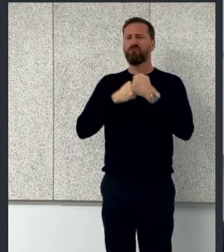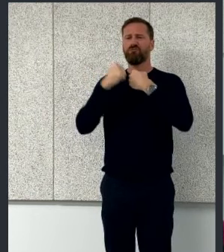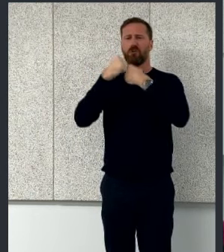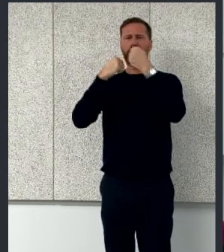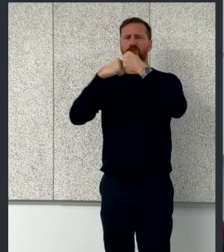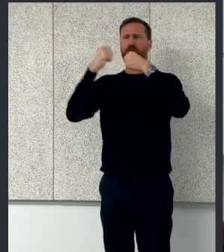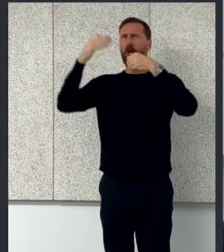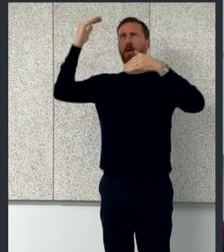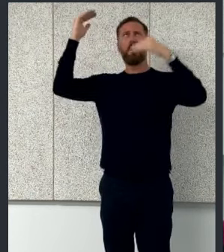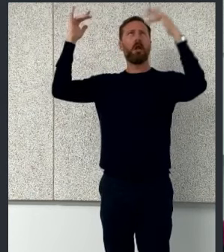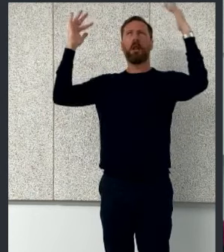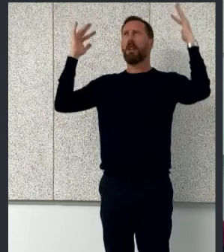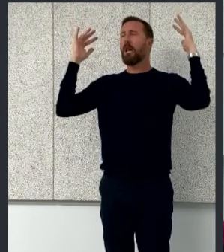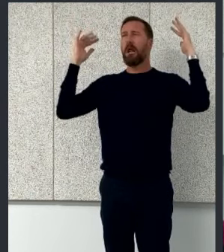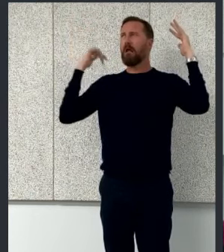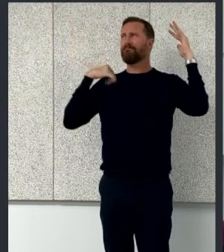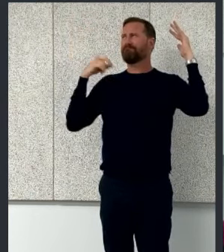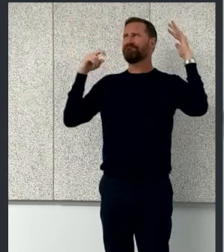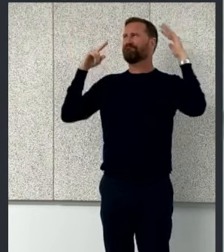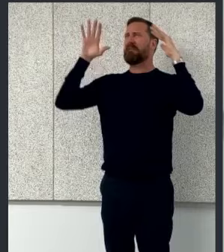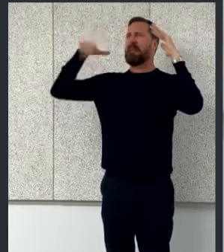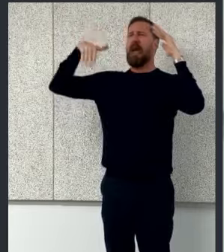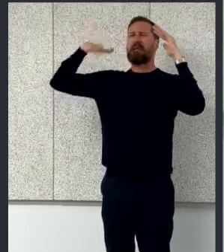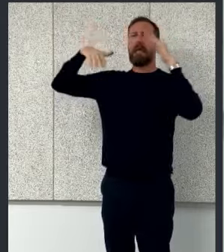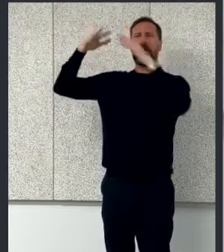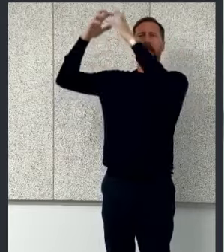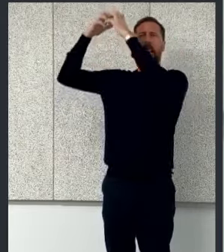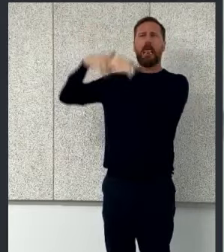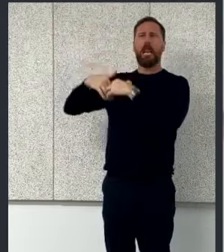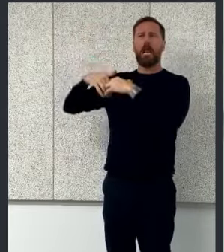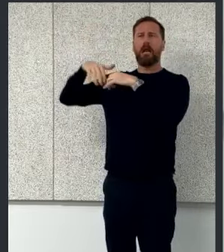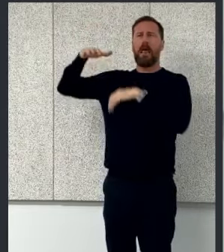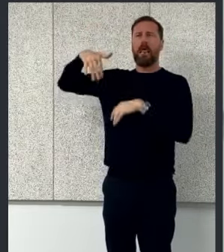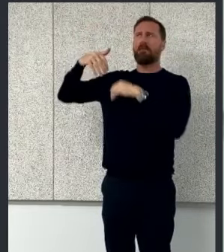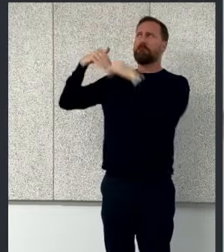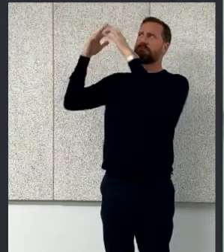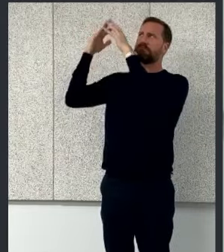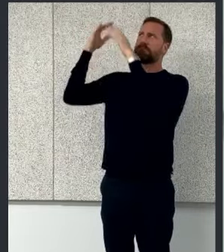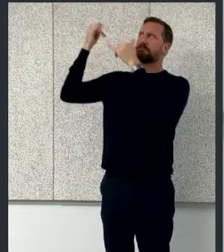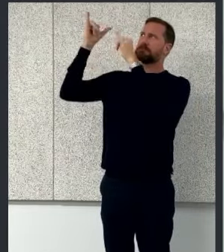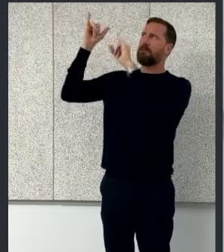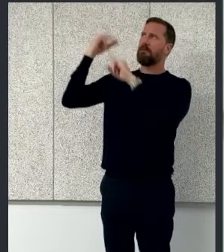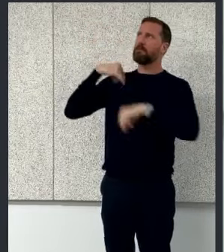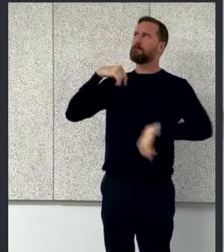structures that we have not fully dismantled, in part because there are